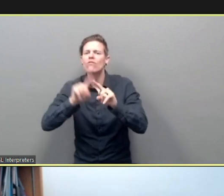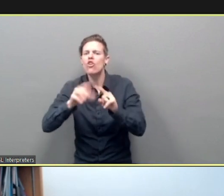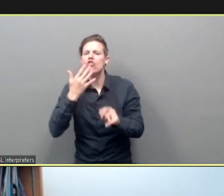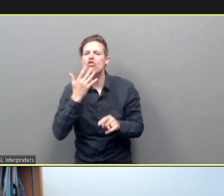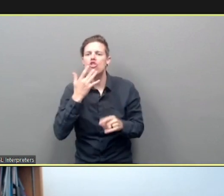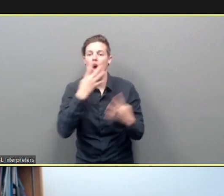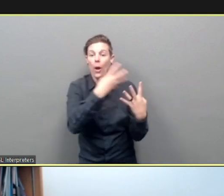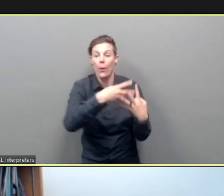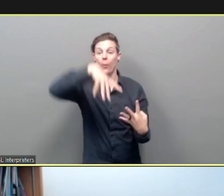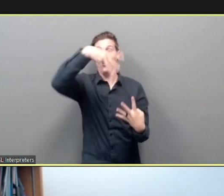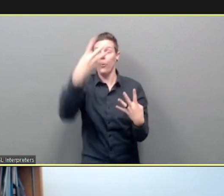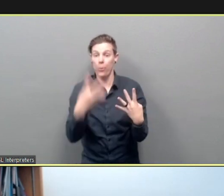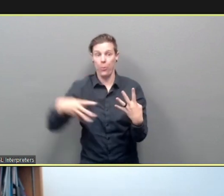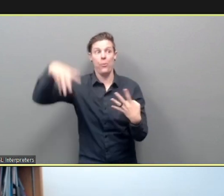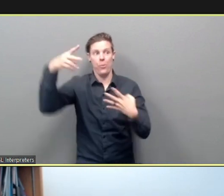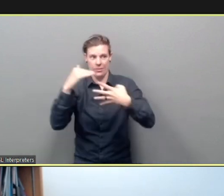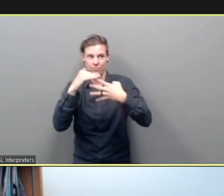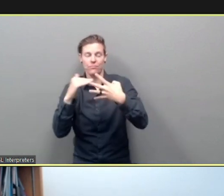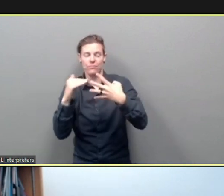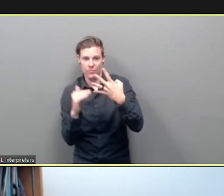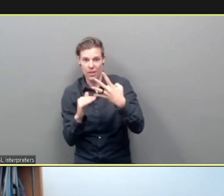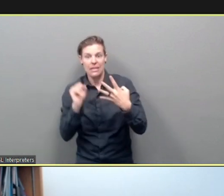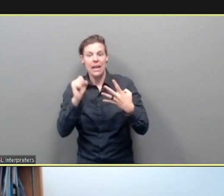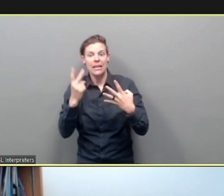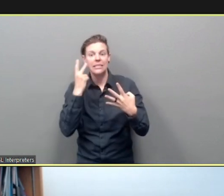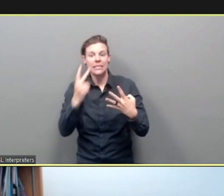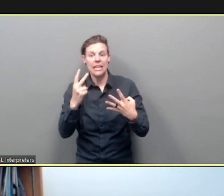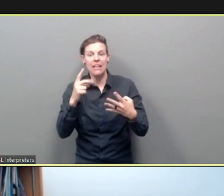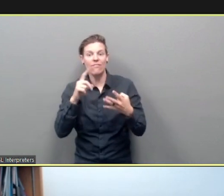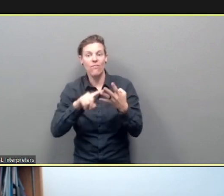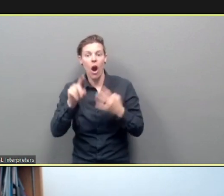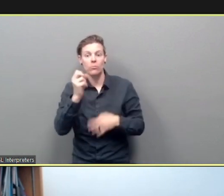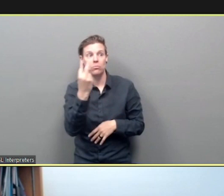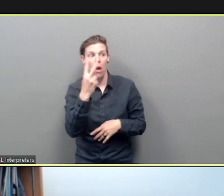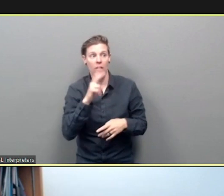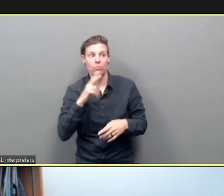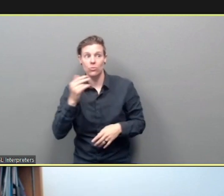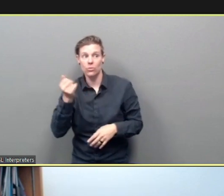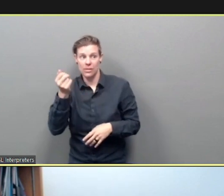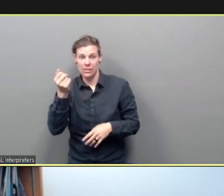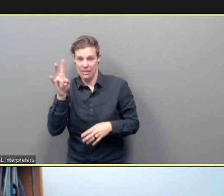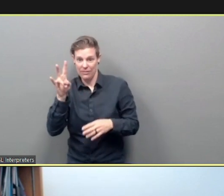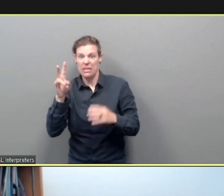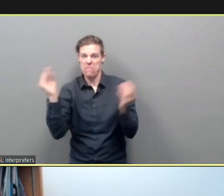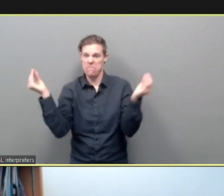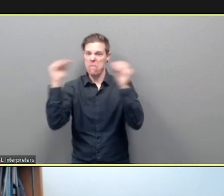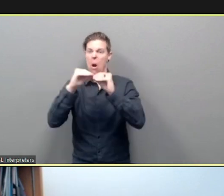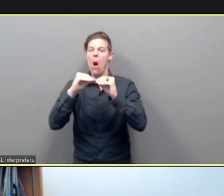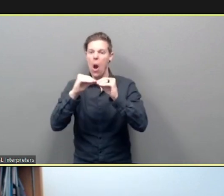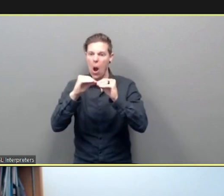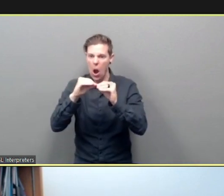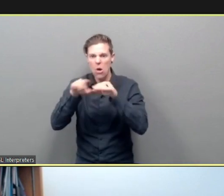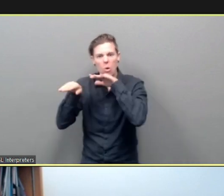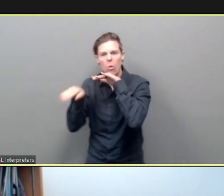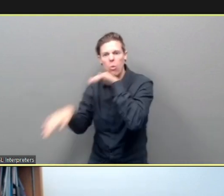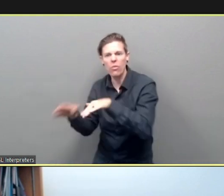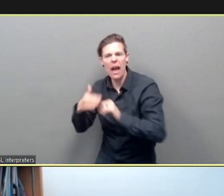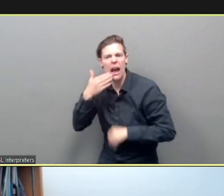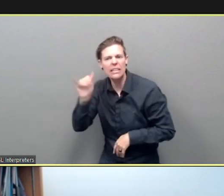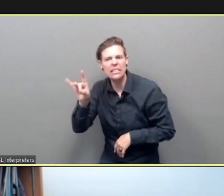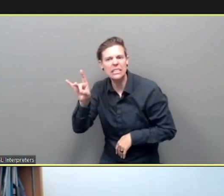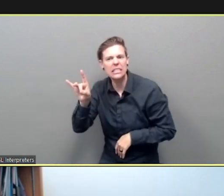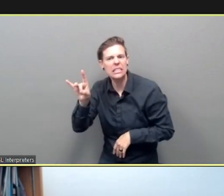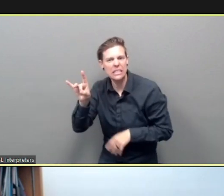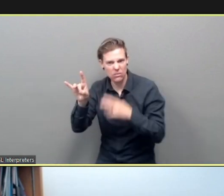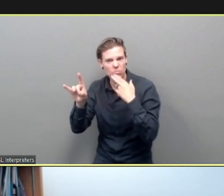17s have higher case rates than 18 and over. And so over the course of the pandemic, school-age